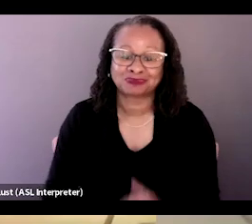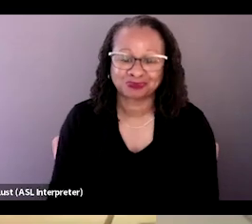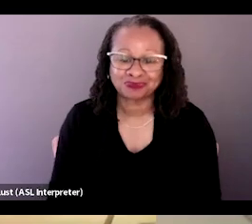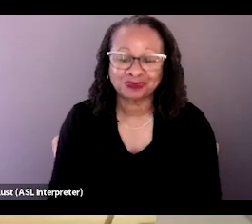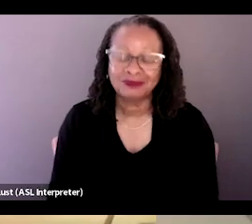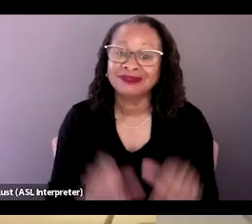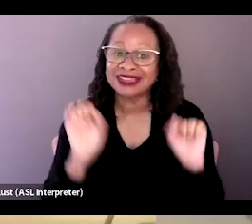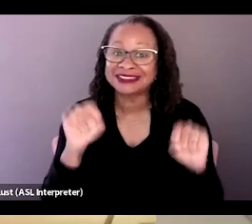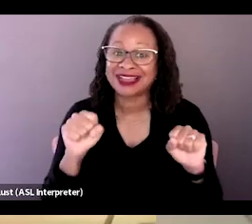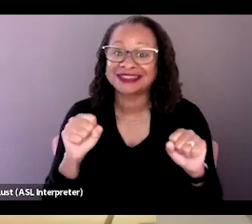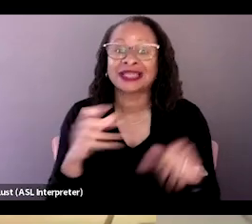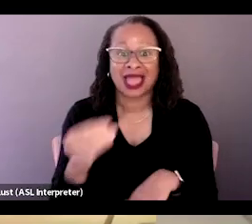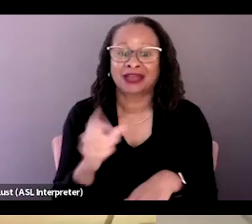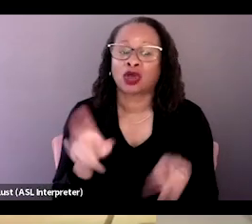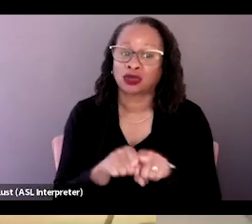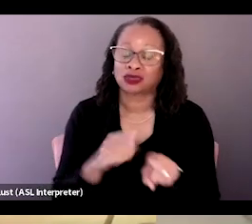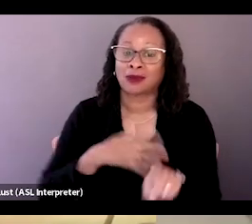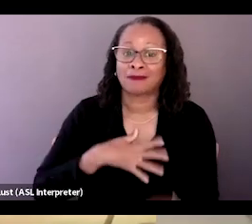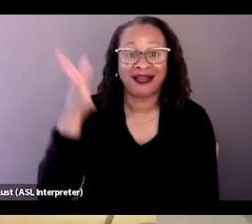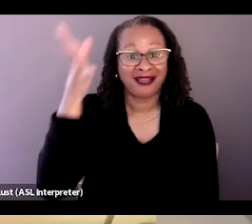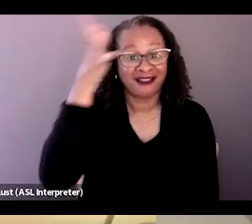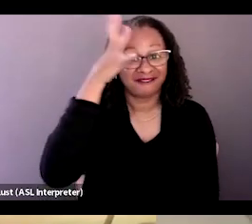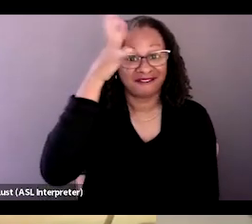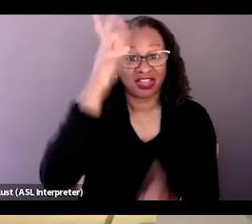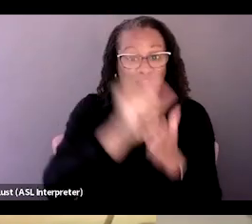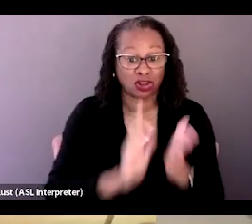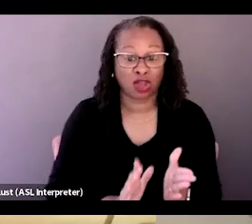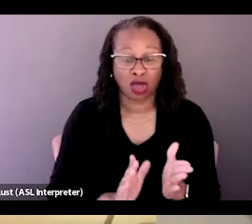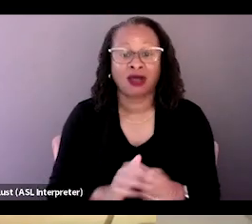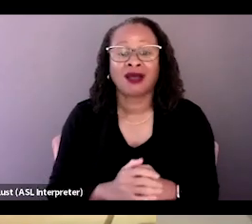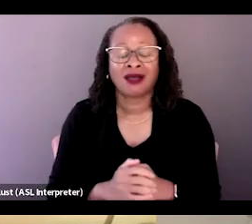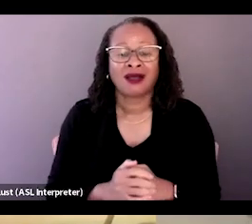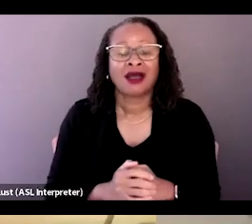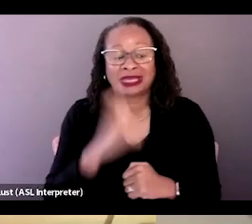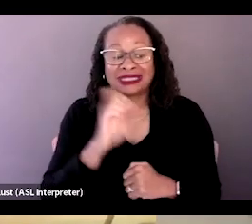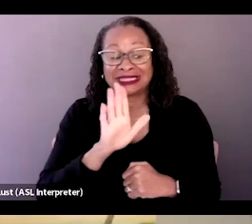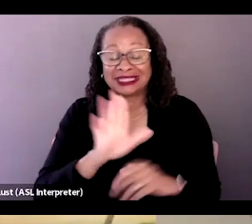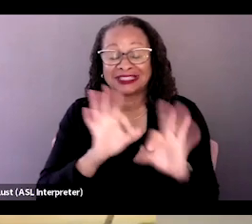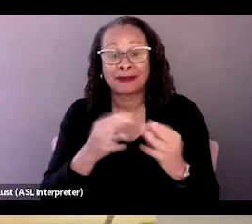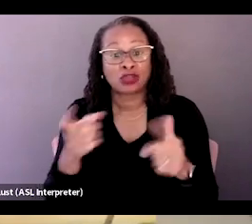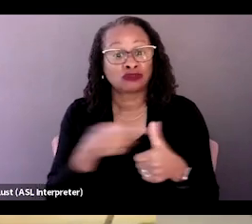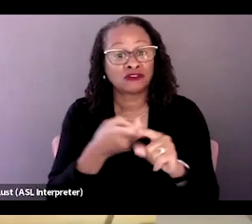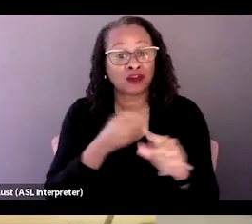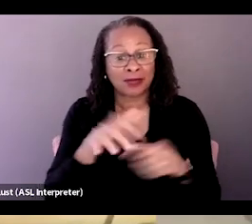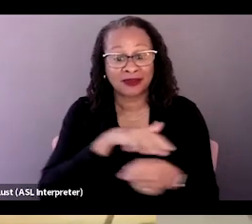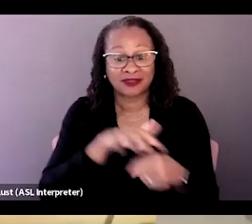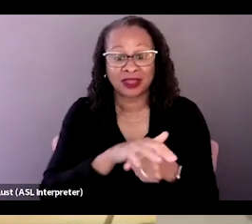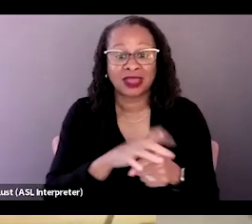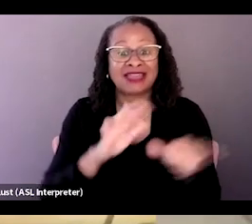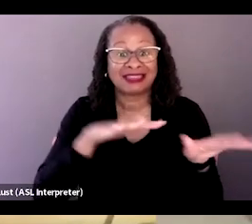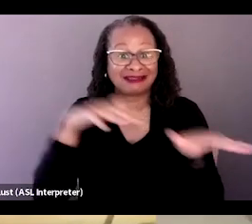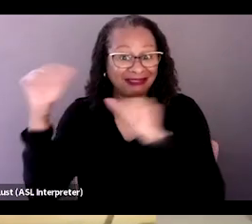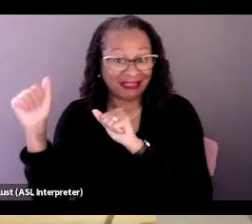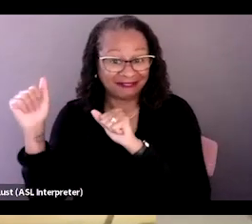my father-in-law, because Oh, his family was originally from the area where they left,